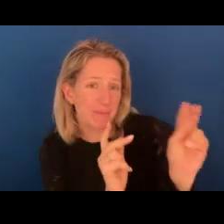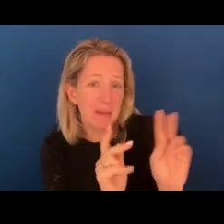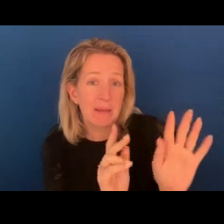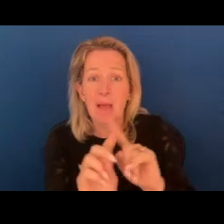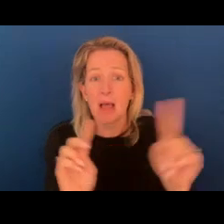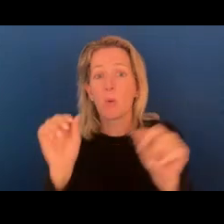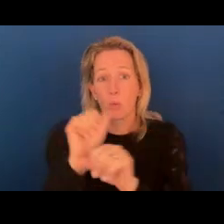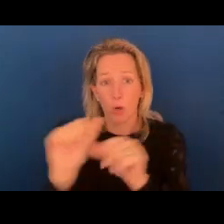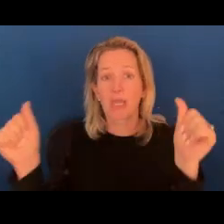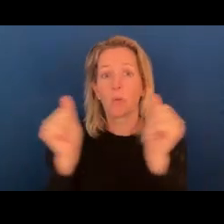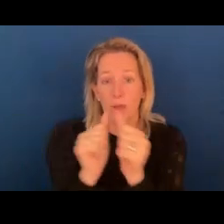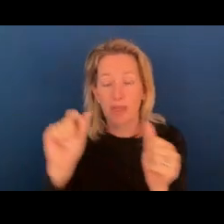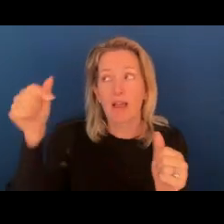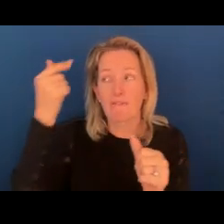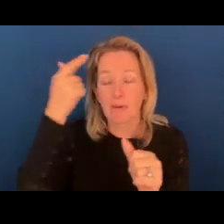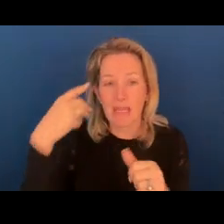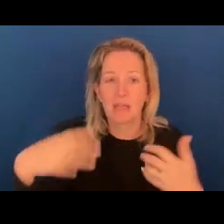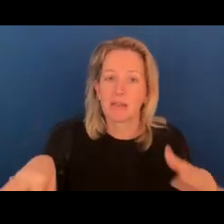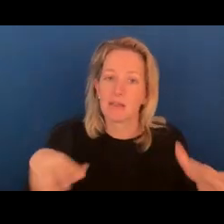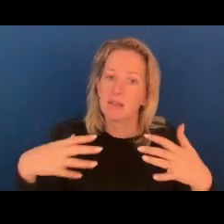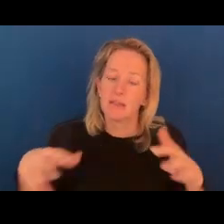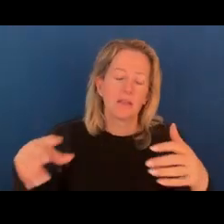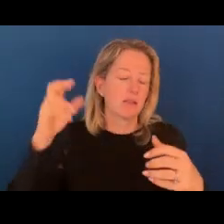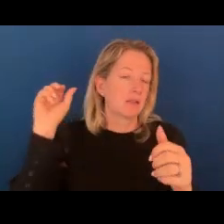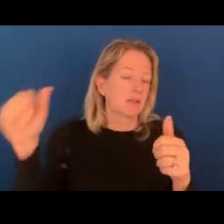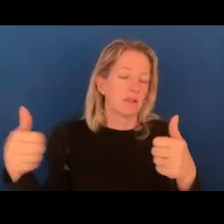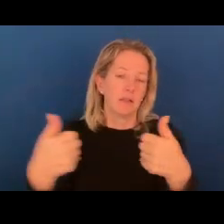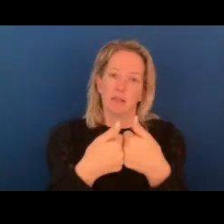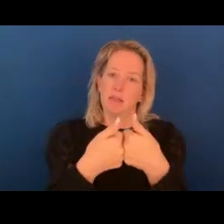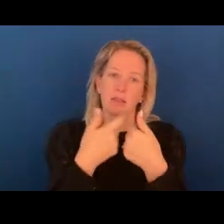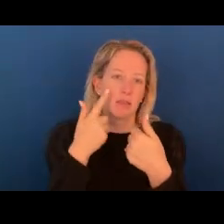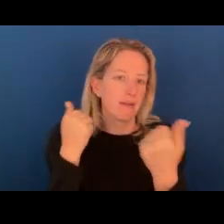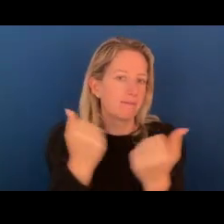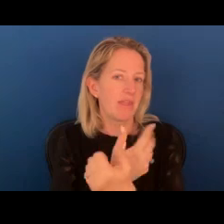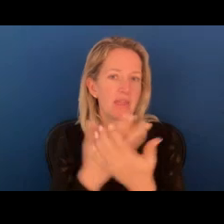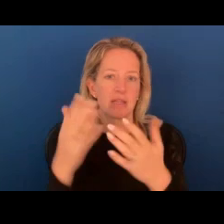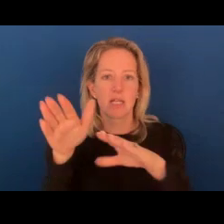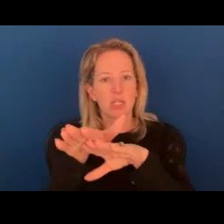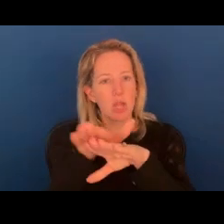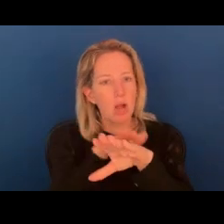things are very slow. And so just having that,